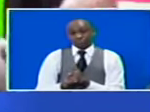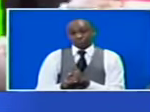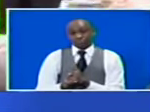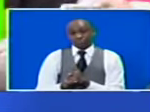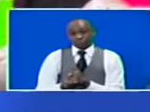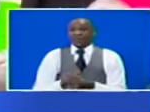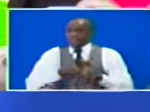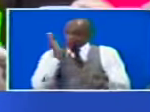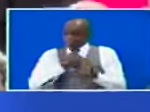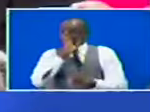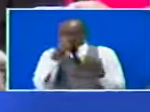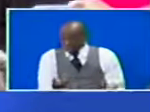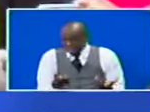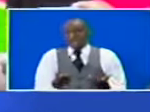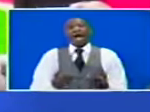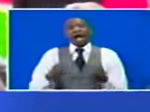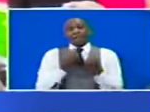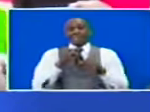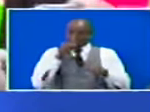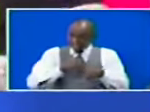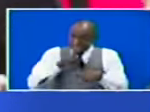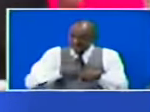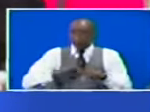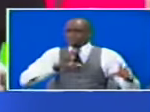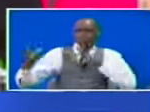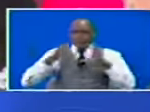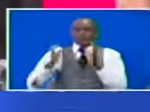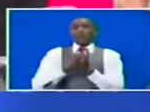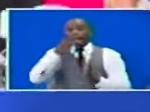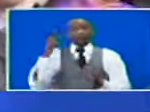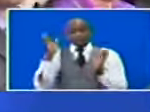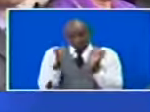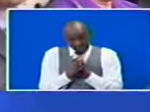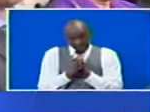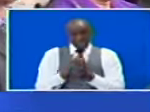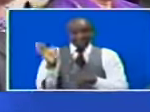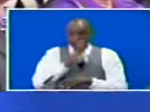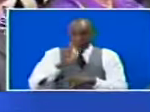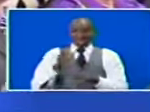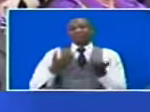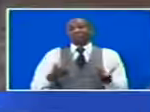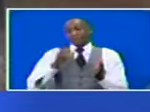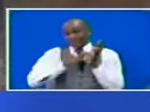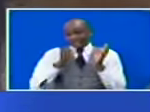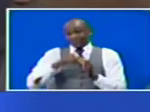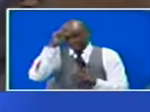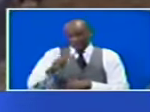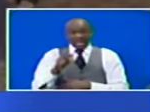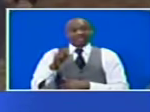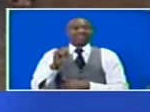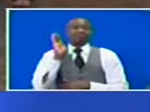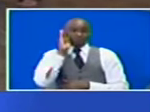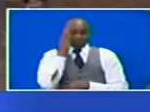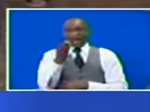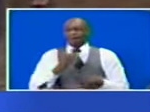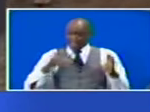The defections coming months after bitter exchanges between Kalonzo and Wiper-elected Machakos governor Alfred